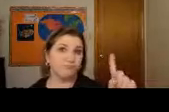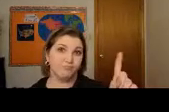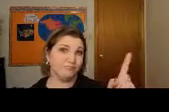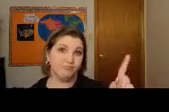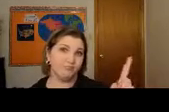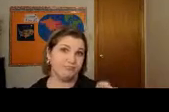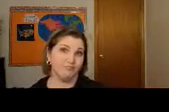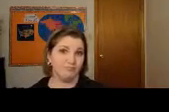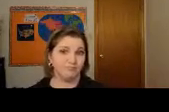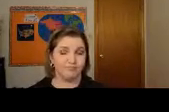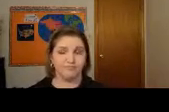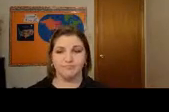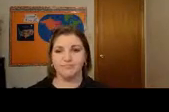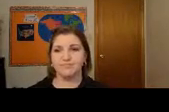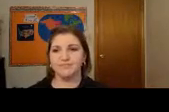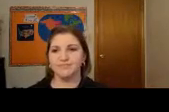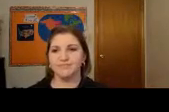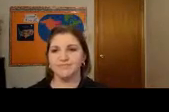No, not that kind of rapper.